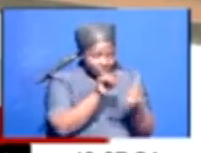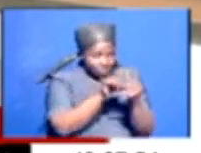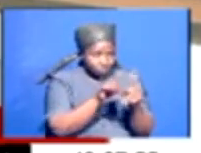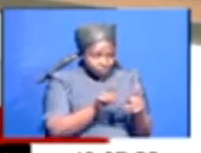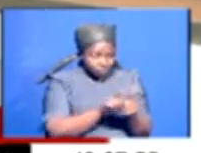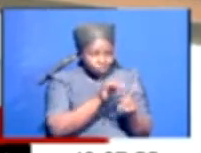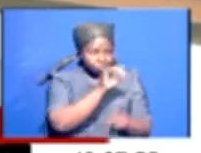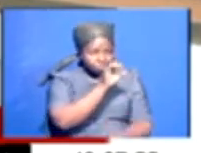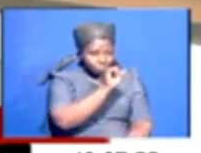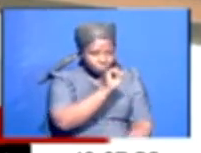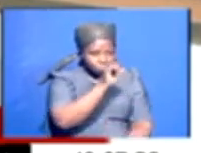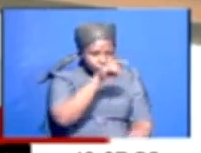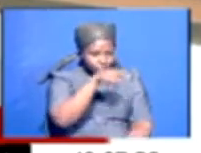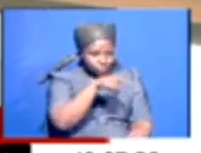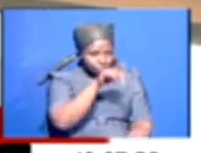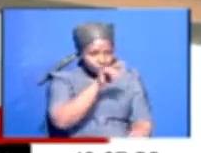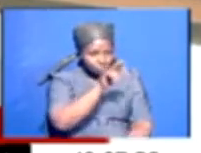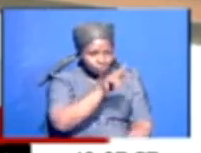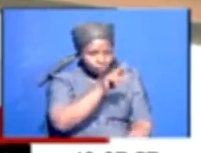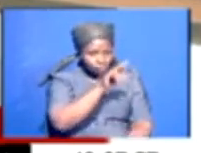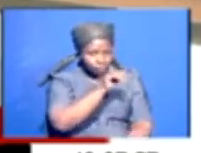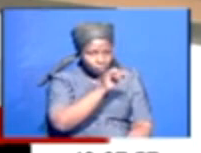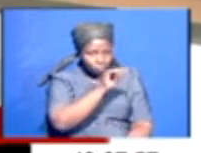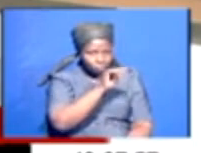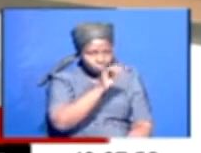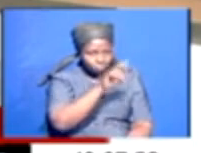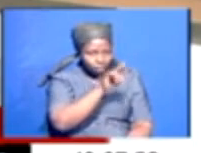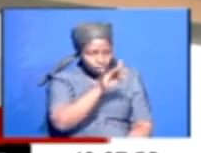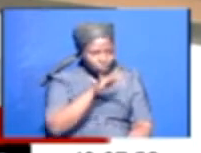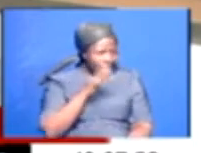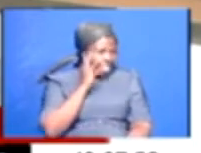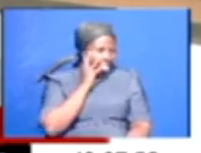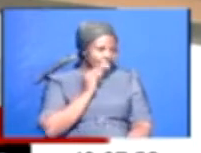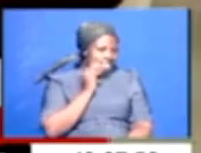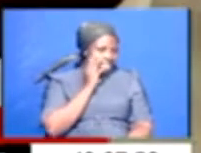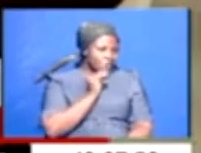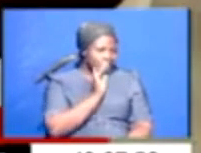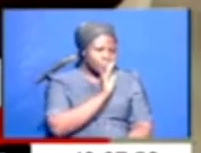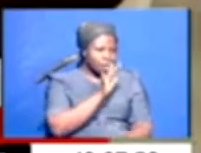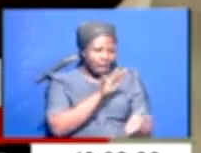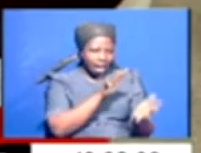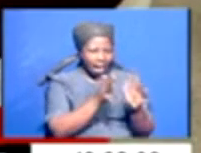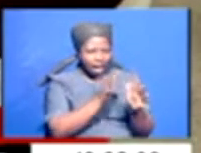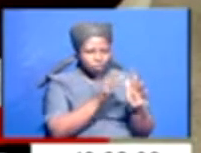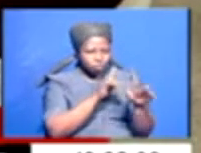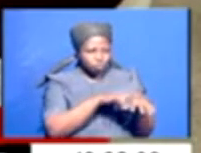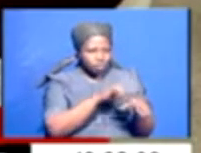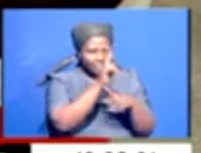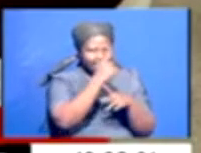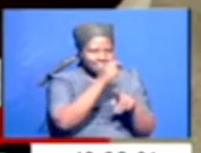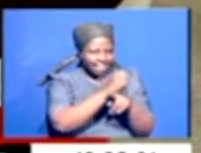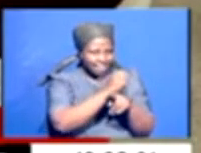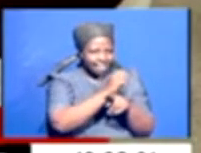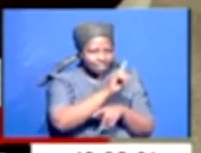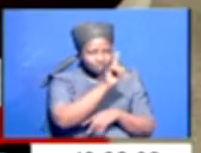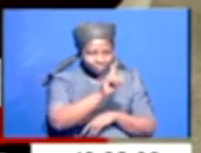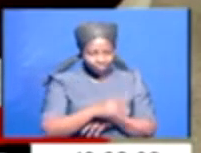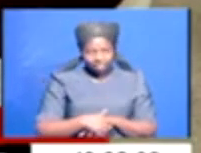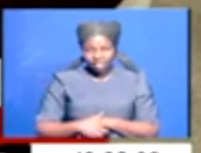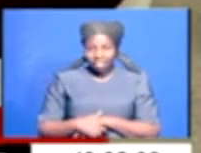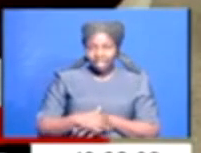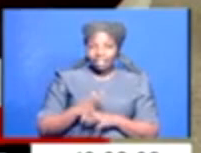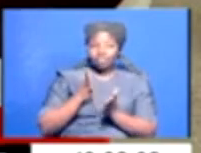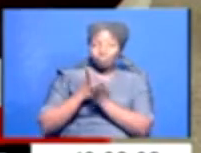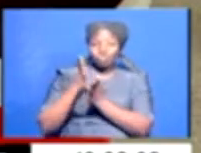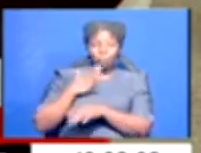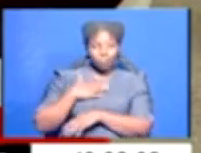as a sprinter, yes. What was the experience of Camp 1? Okay, to my experience, I have learned a